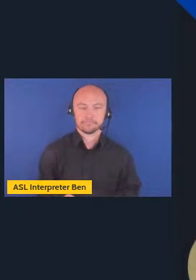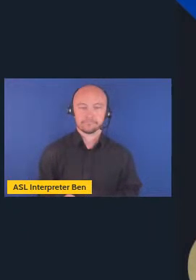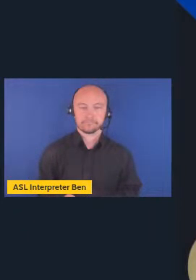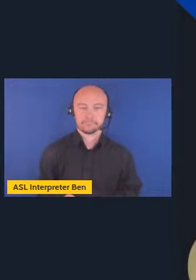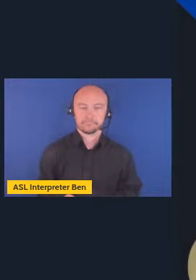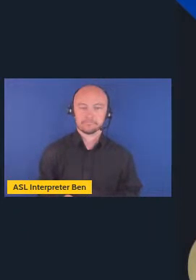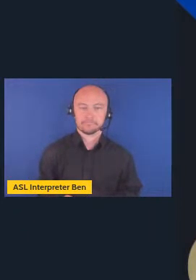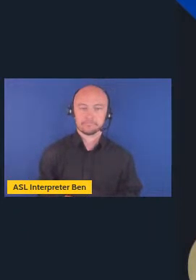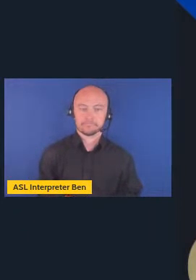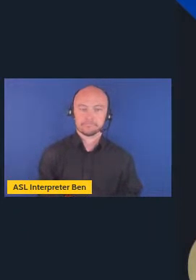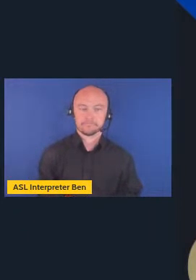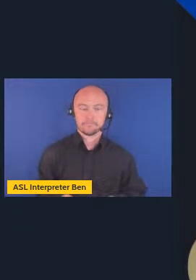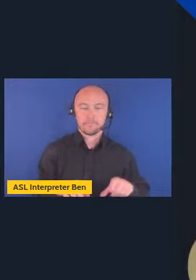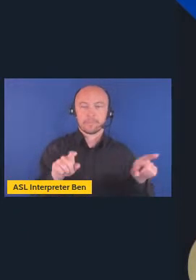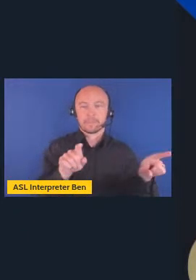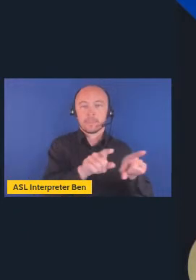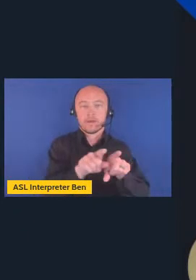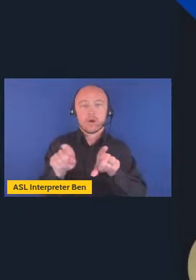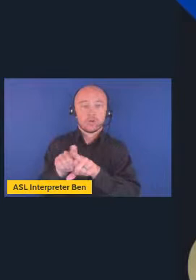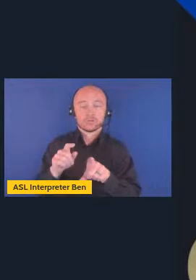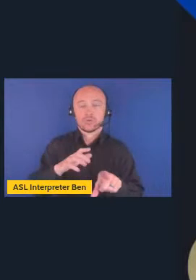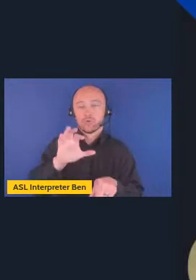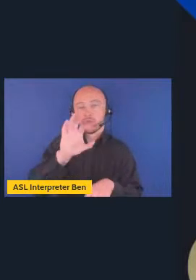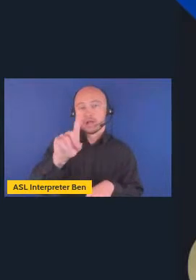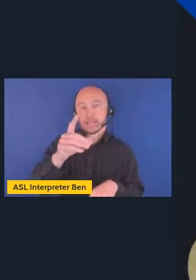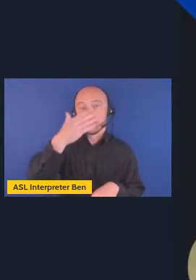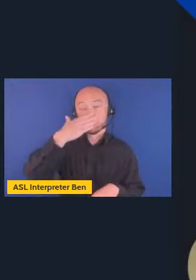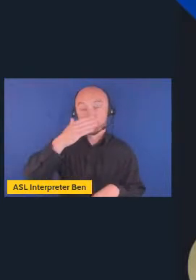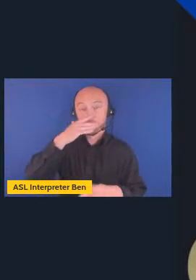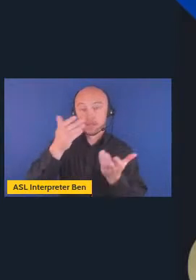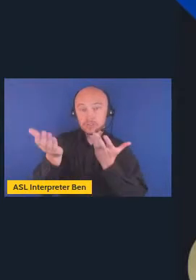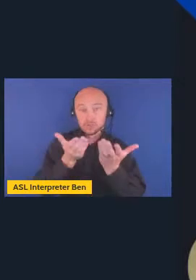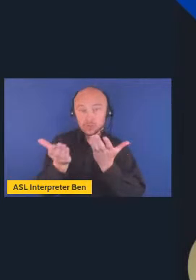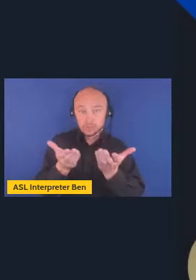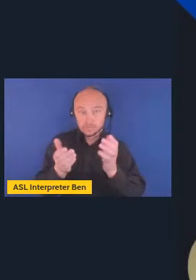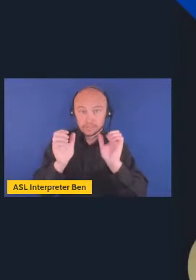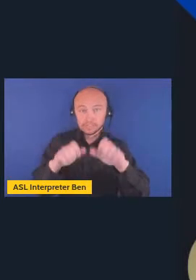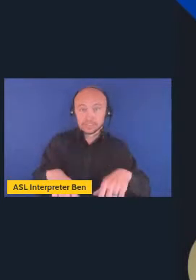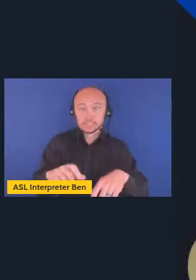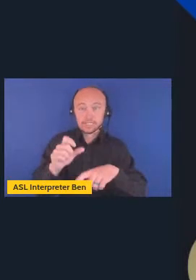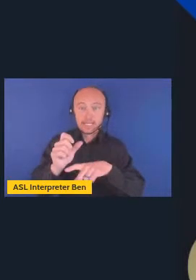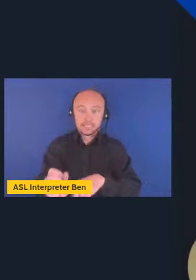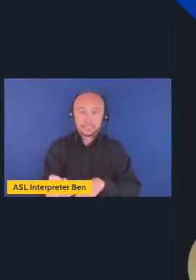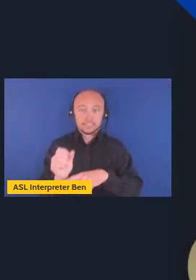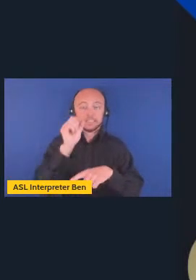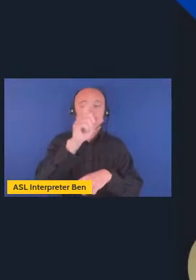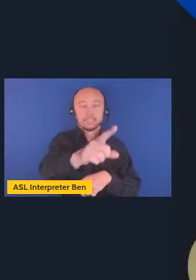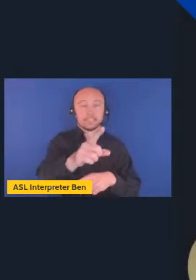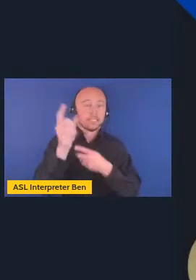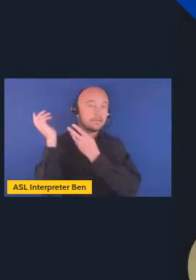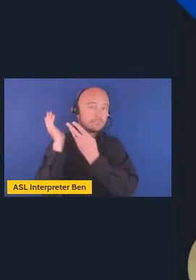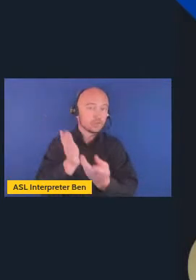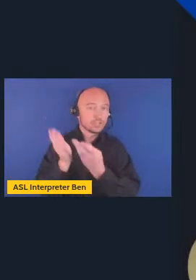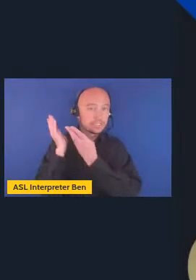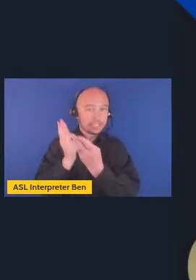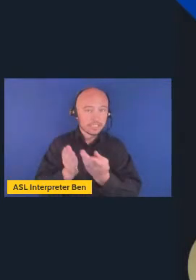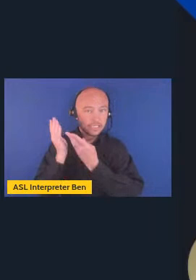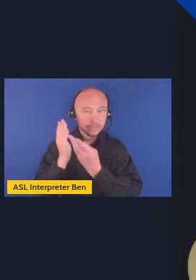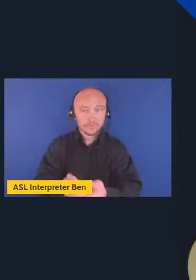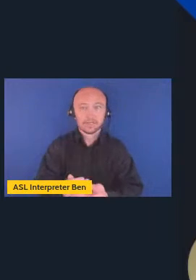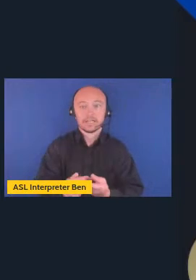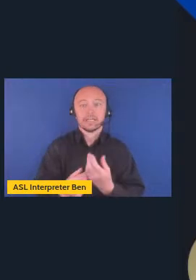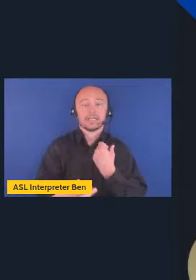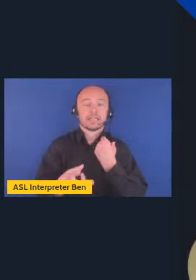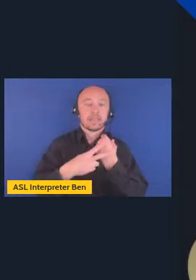the CloudFront service to just deploy a content delivery network which provides caching at